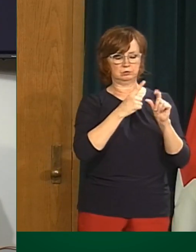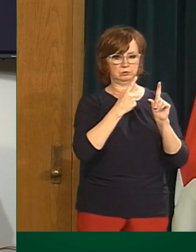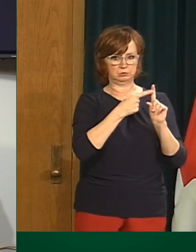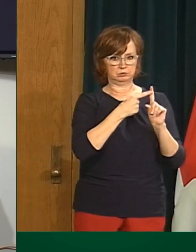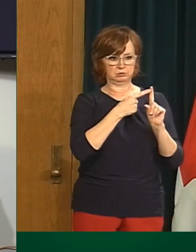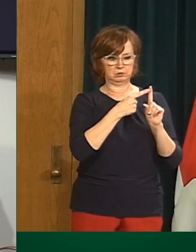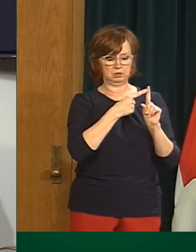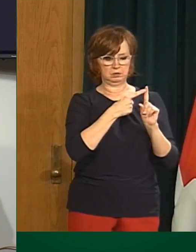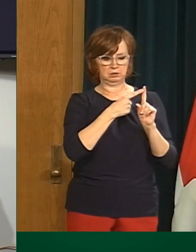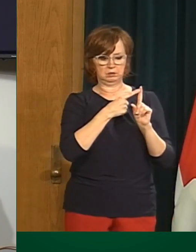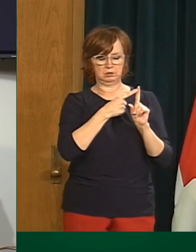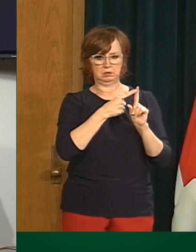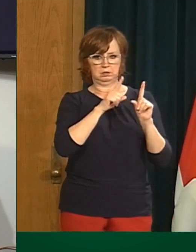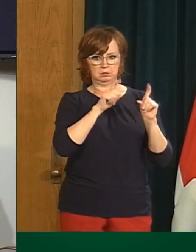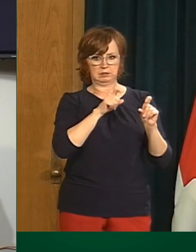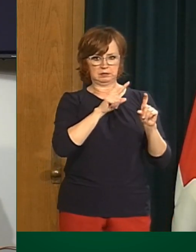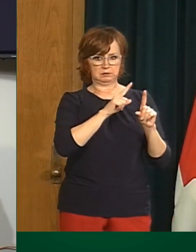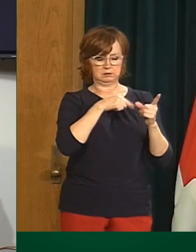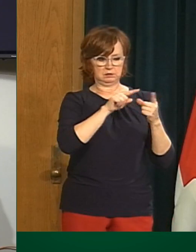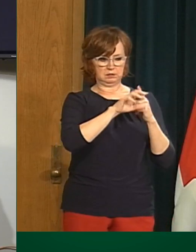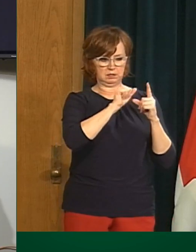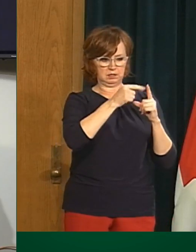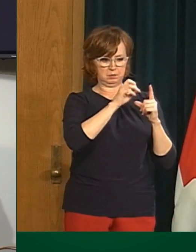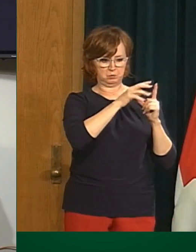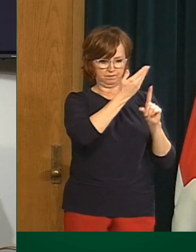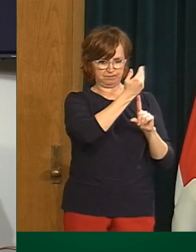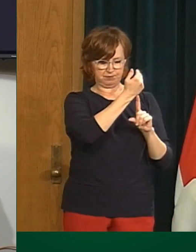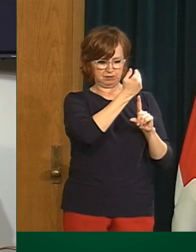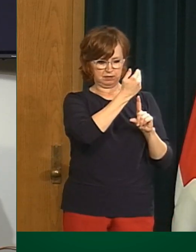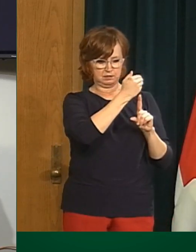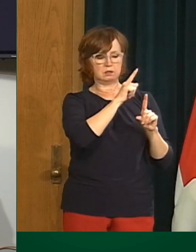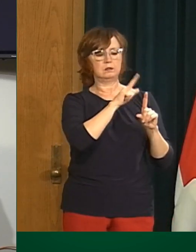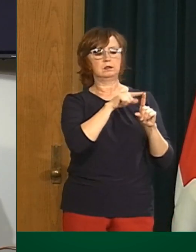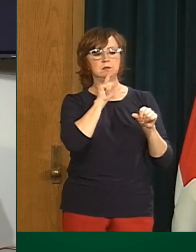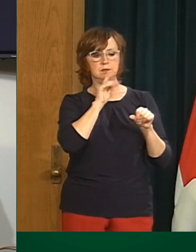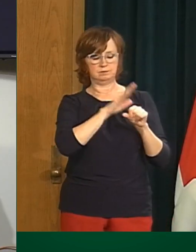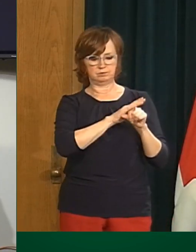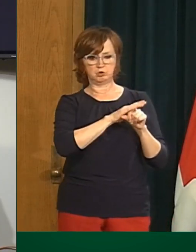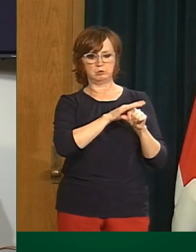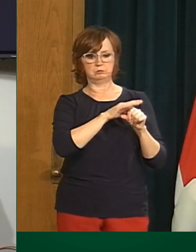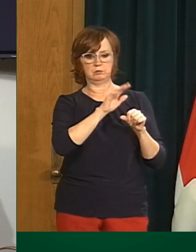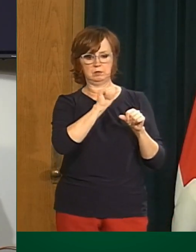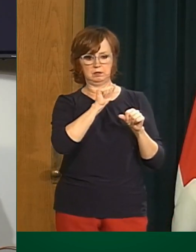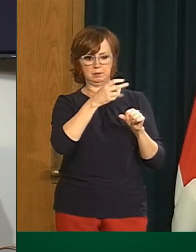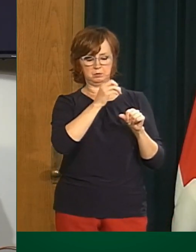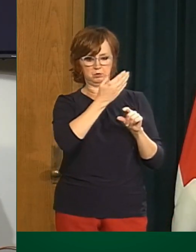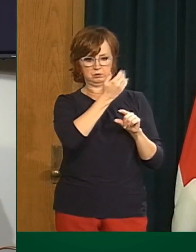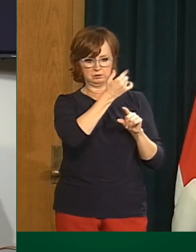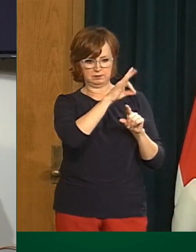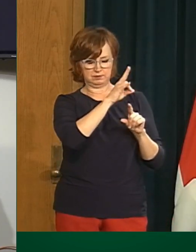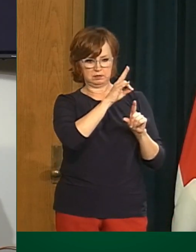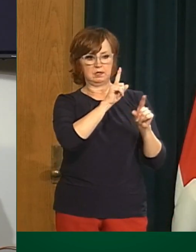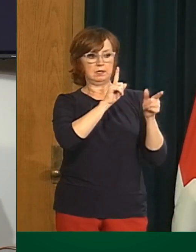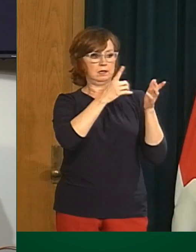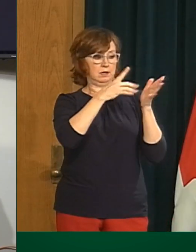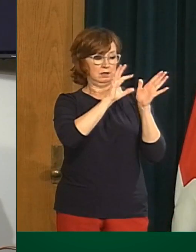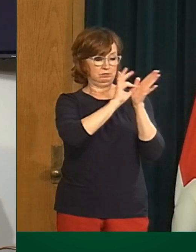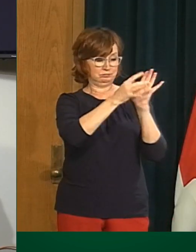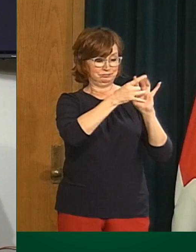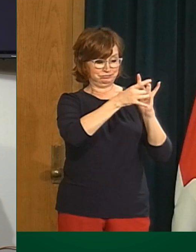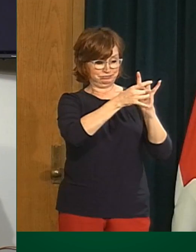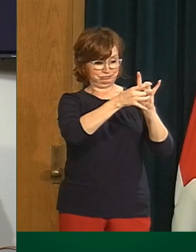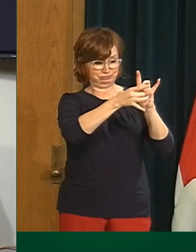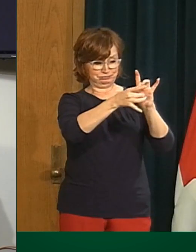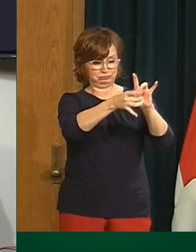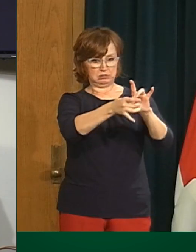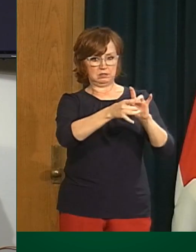actually by rapid testing on April 15, and then it was confirmed by April 17, we started this contact tracing from the